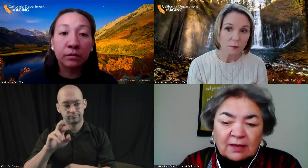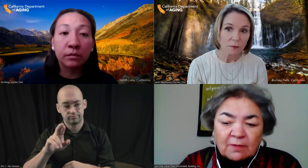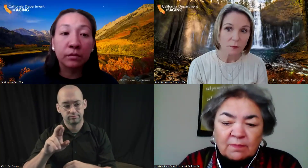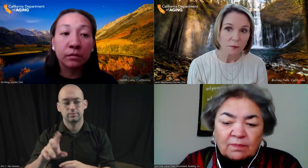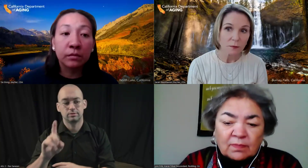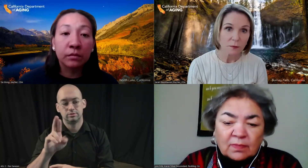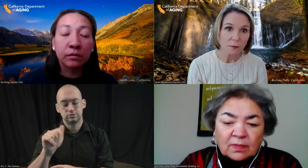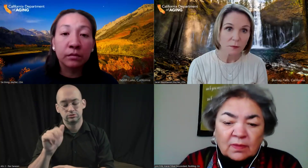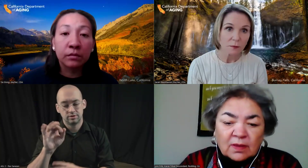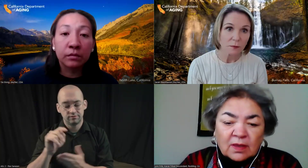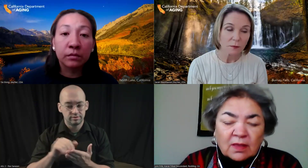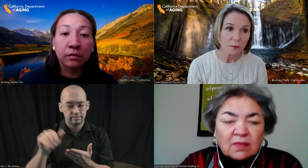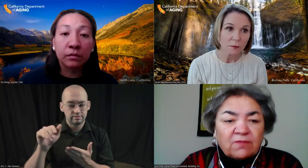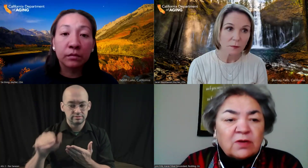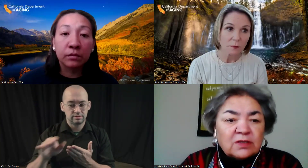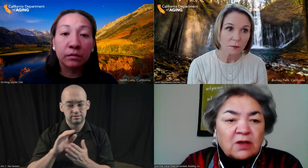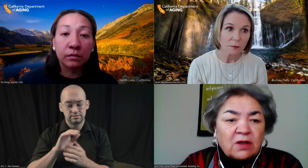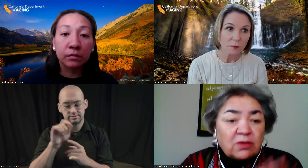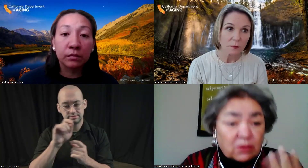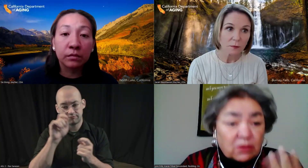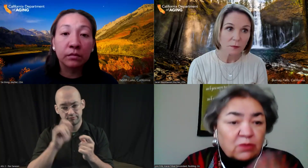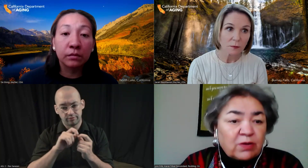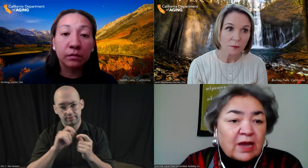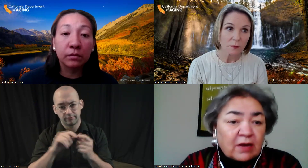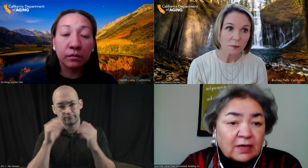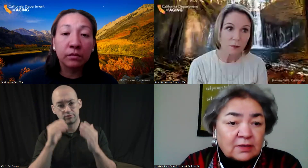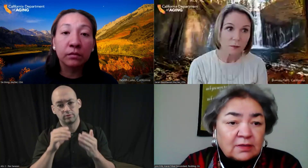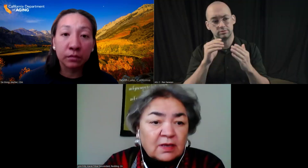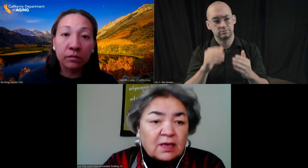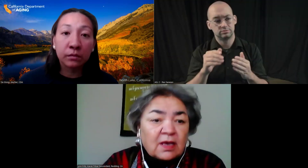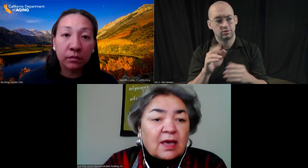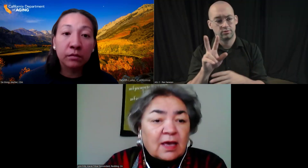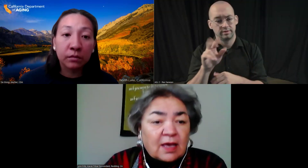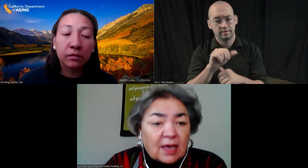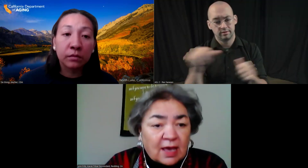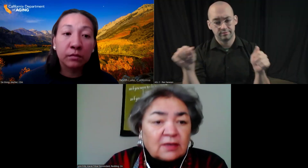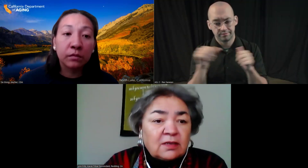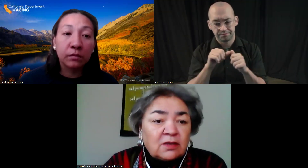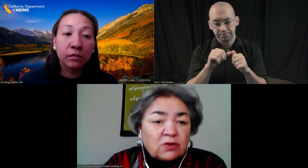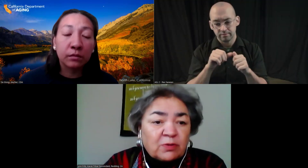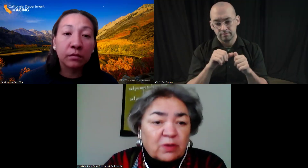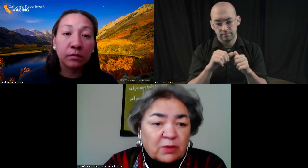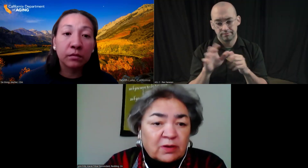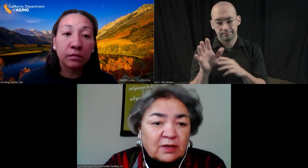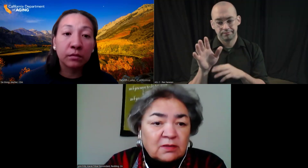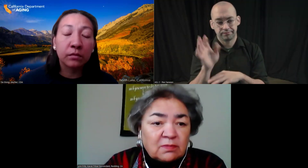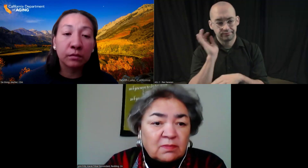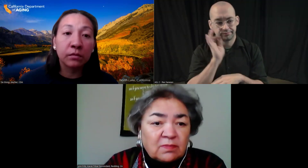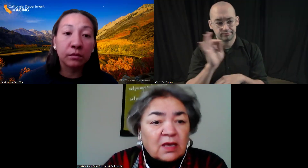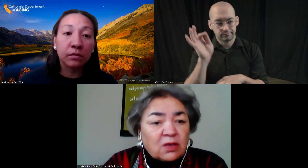specifically the focus on the three areas and the tribal